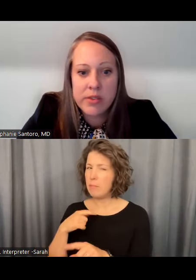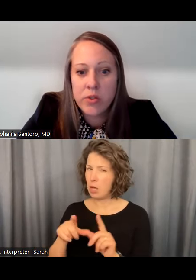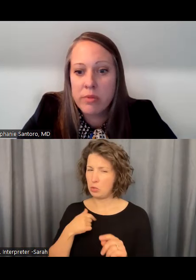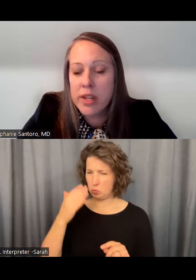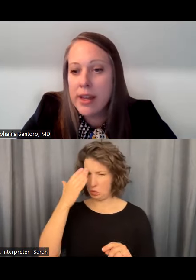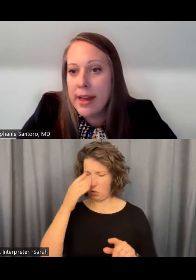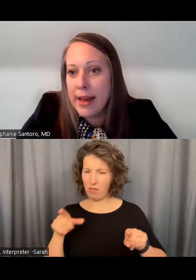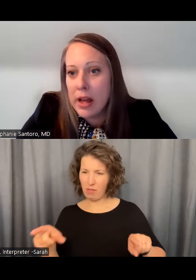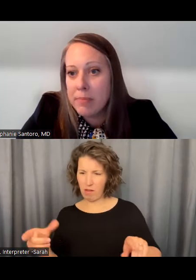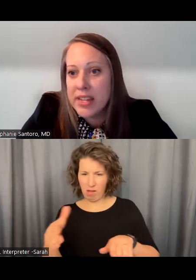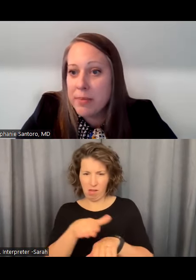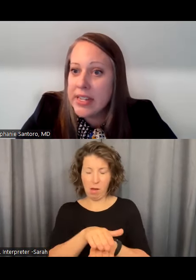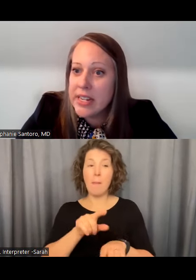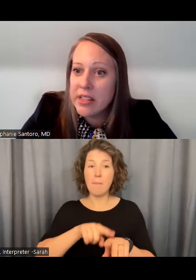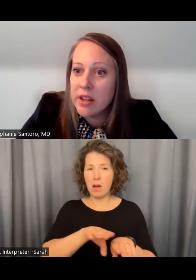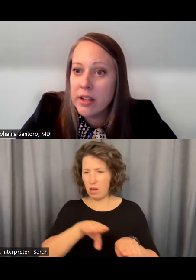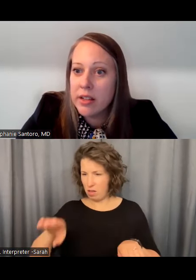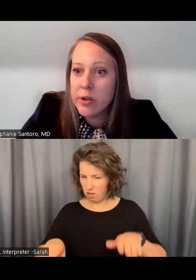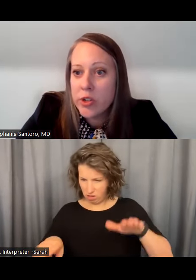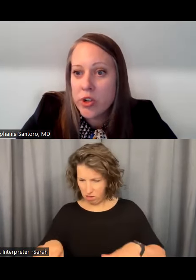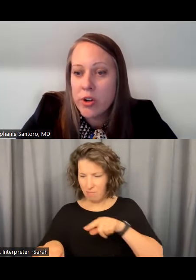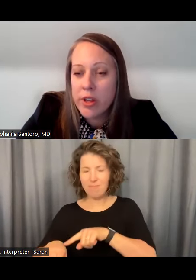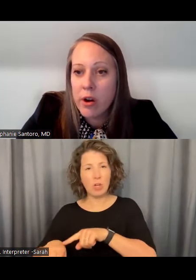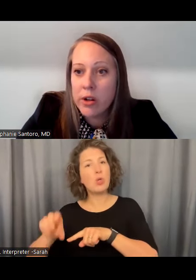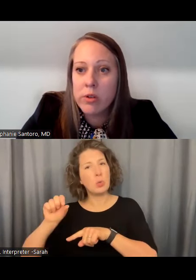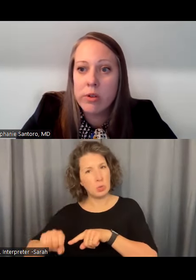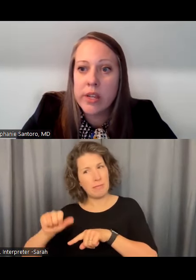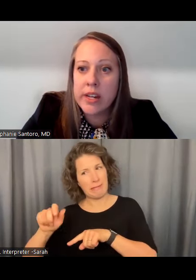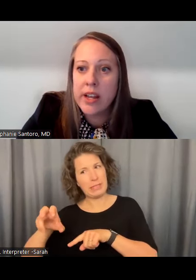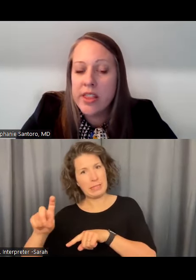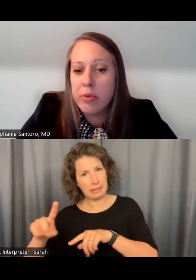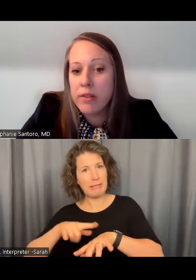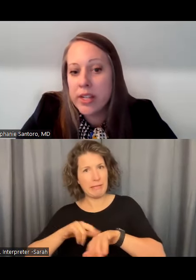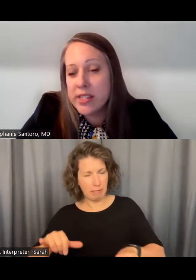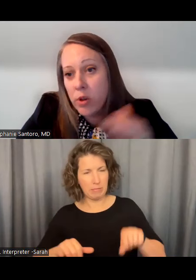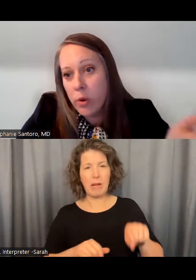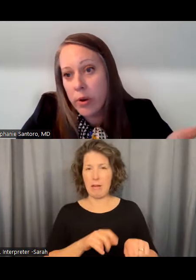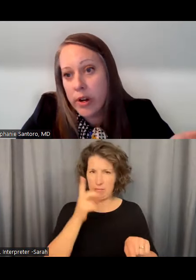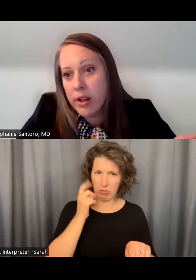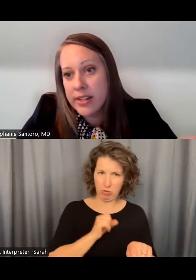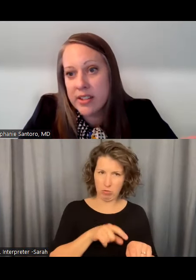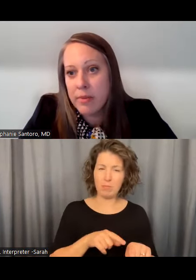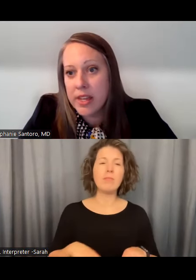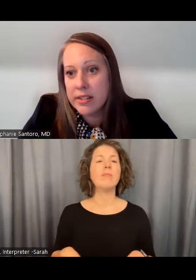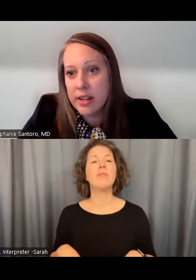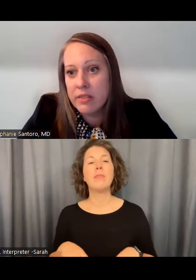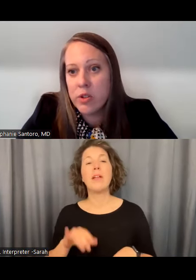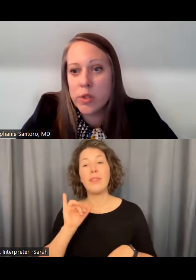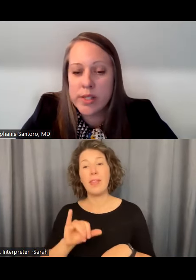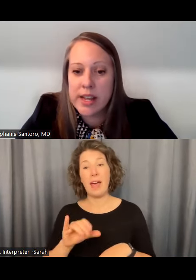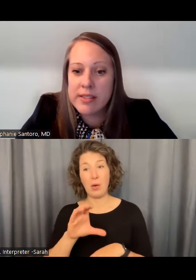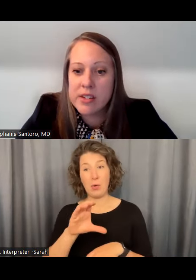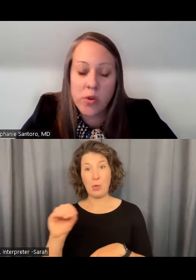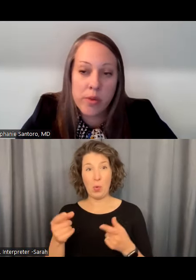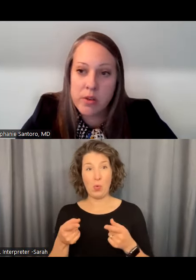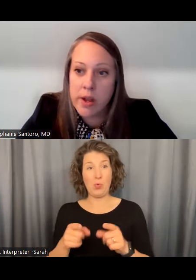Down syndrome. And depending on the literature or the article you read, the prevalence of co-occurring autism in individuals